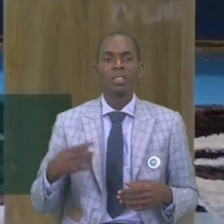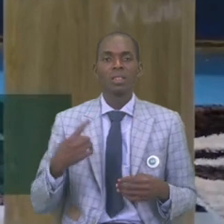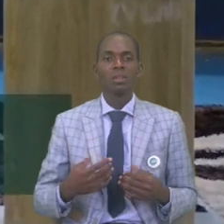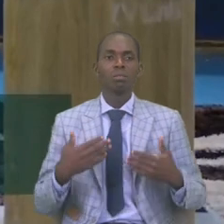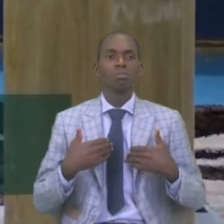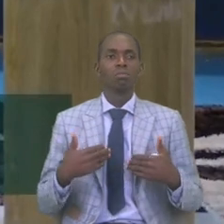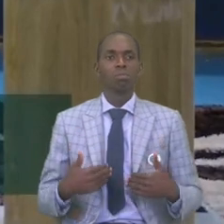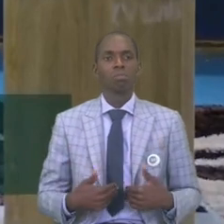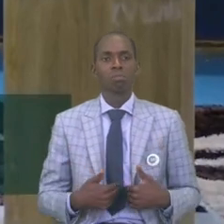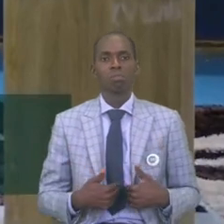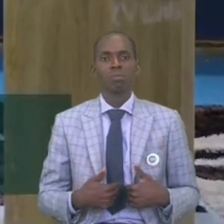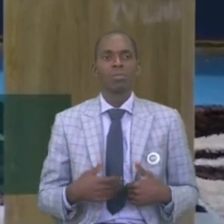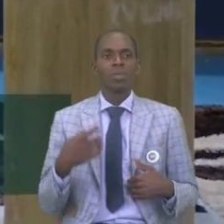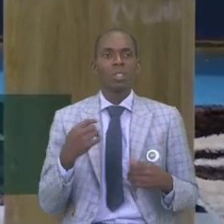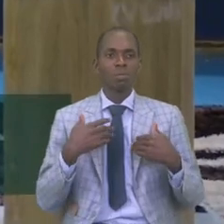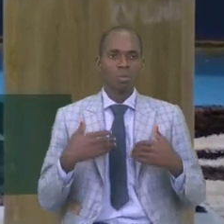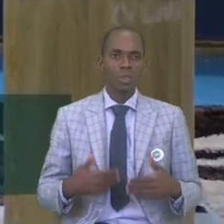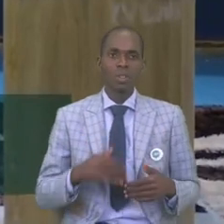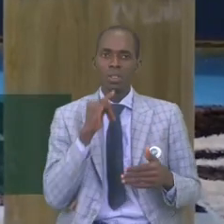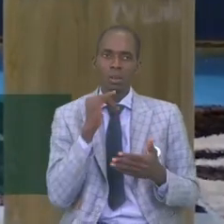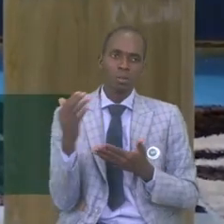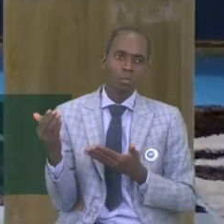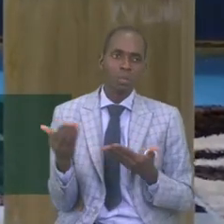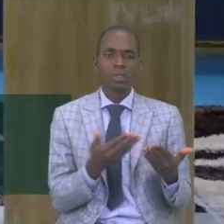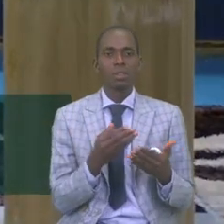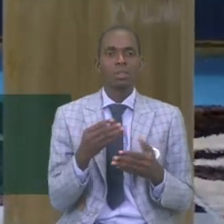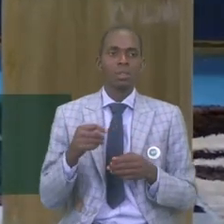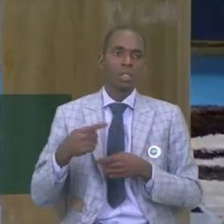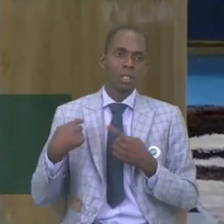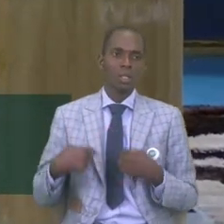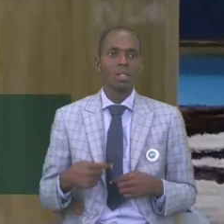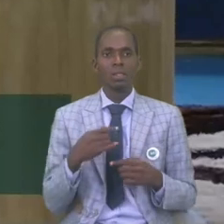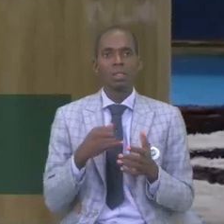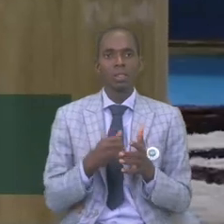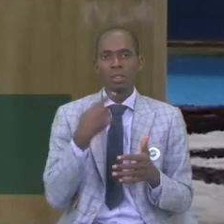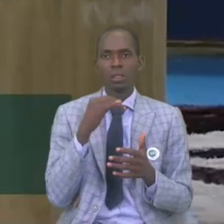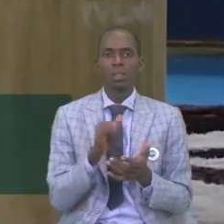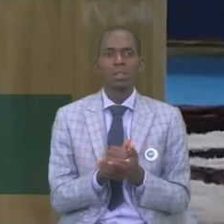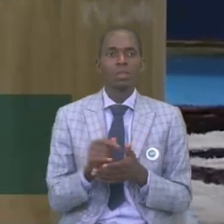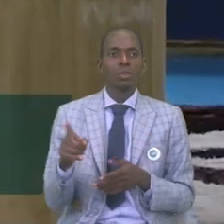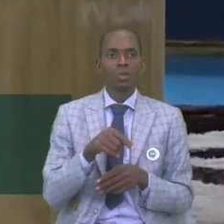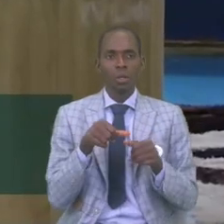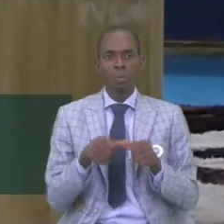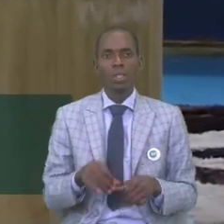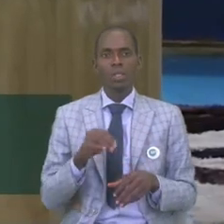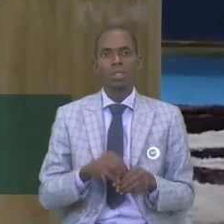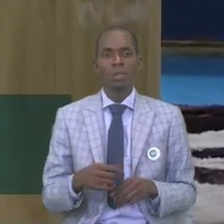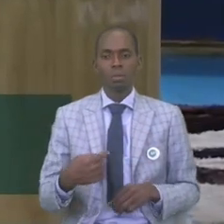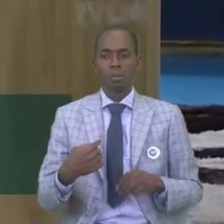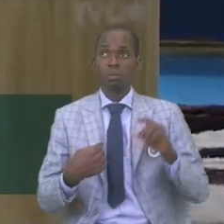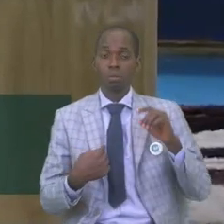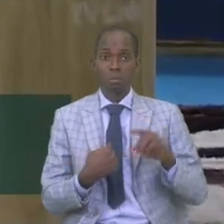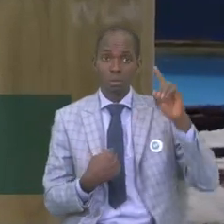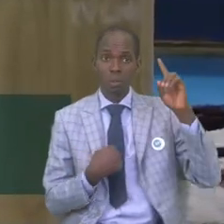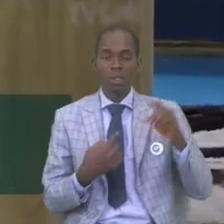the body is keeping the heart intact. Then it says, you abide in me and I in you.